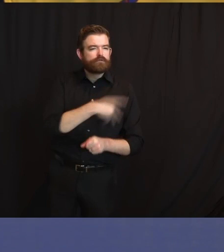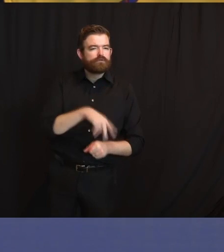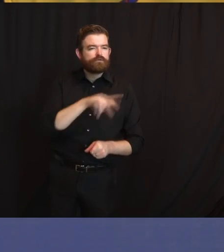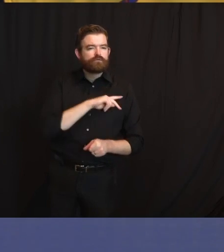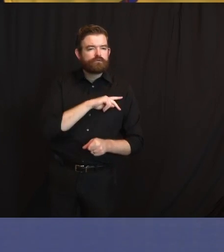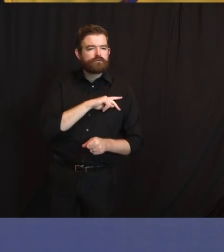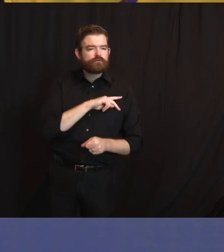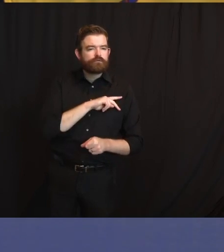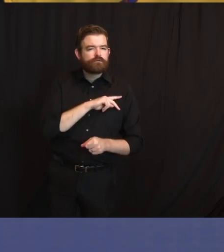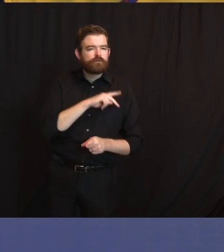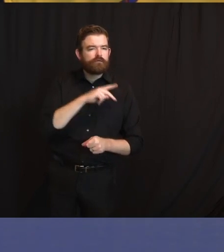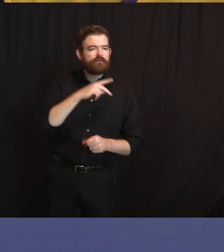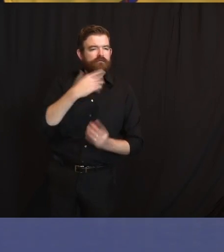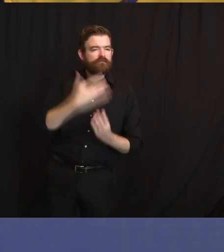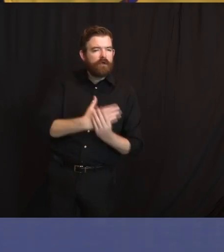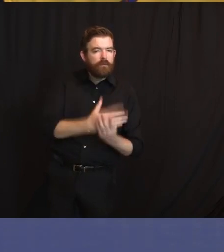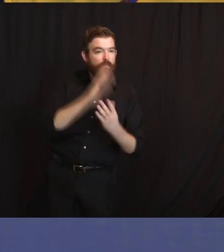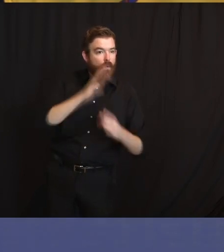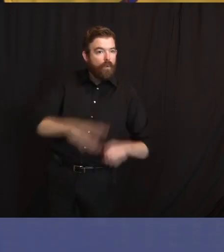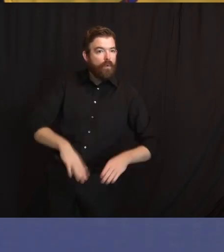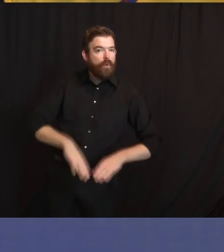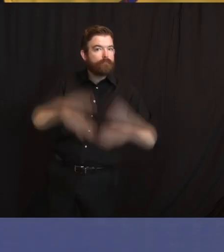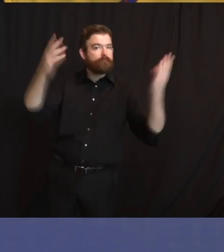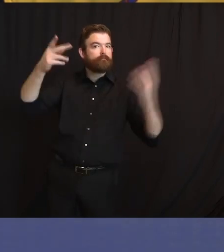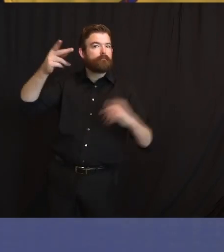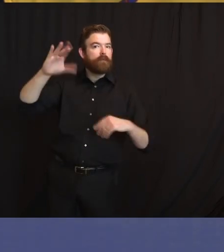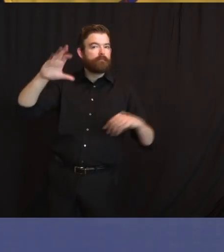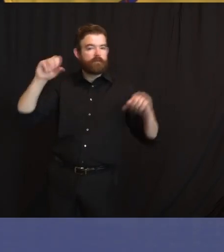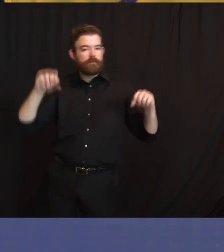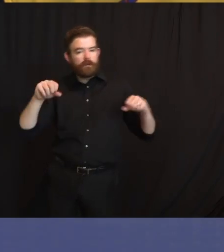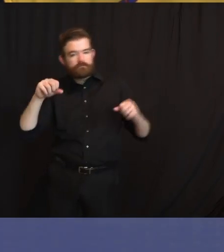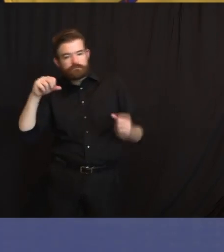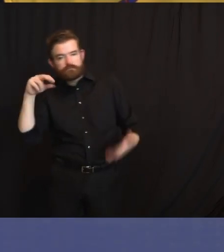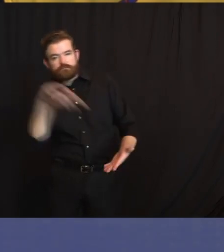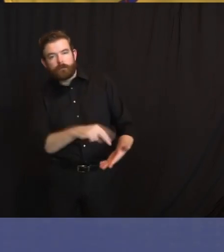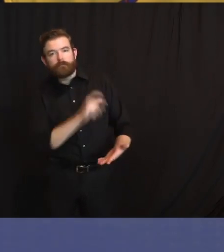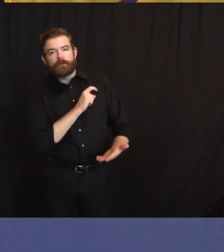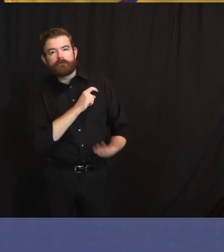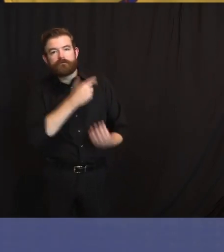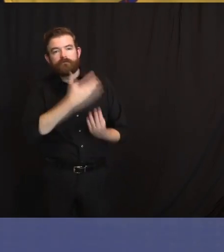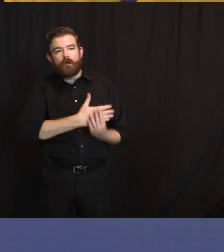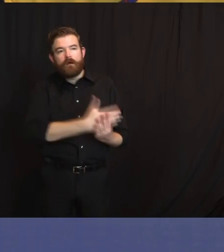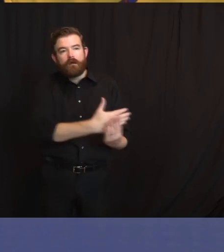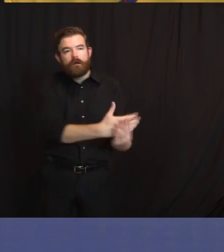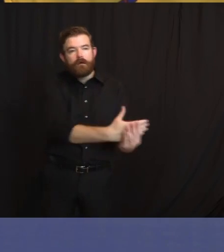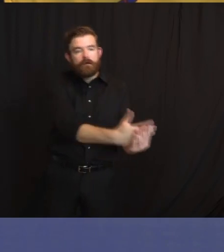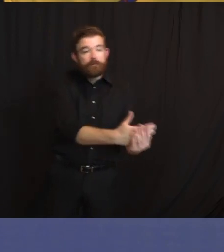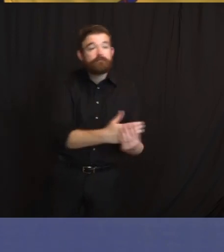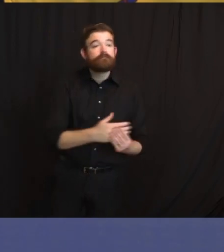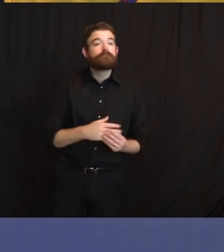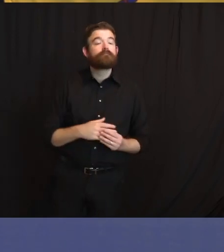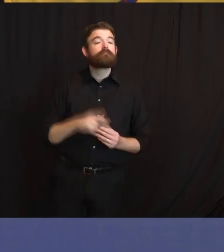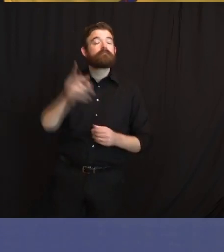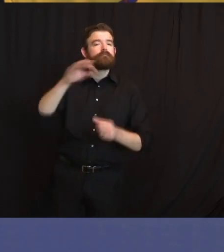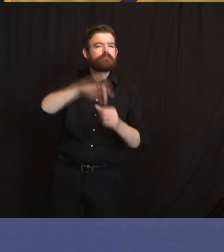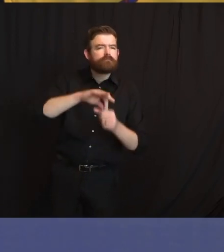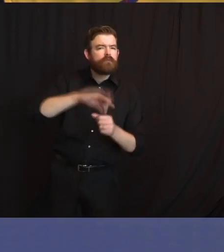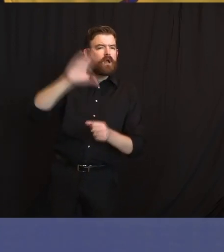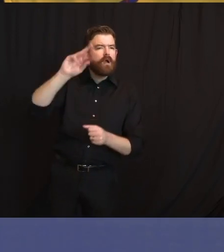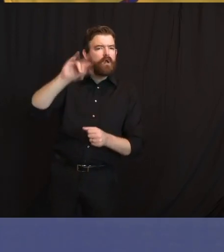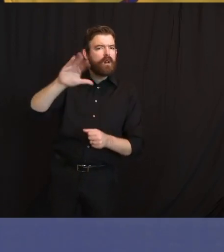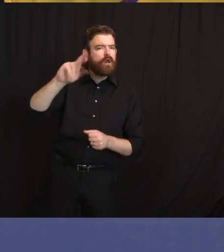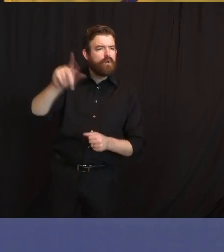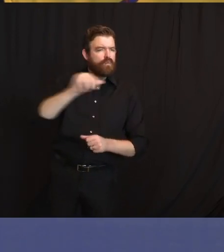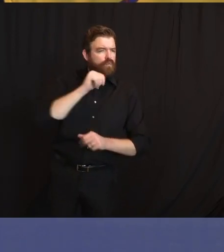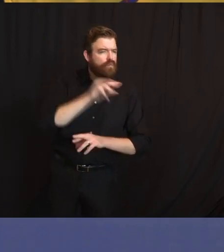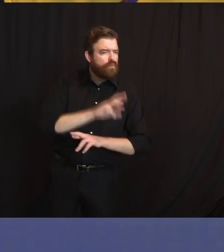on voting. County clerks have told us they weren't ready for an all-male election and hope that if you make the decision that November will be